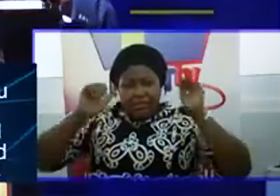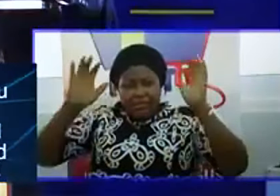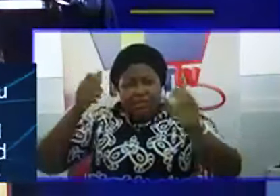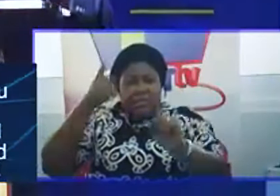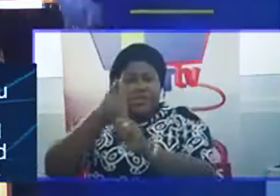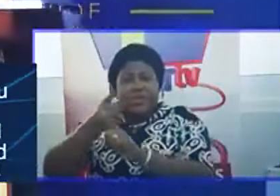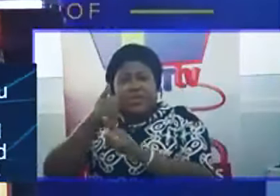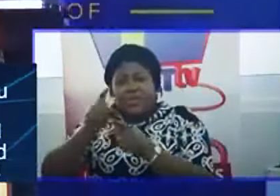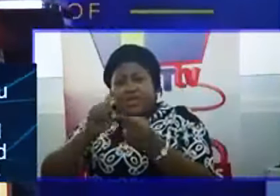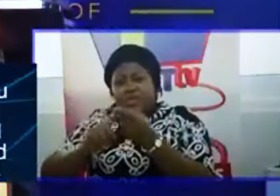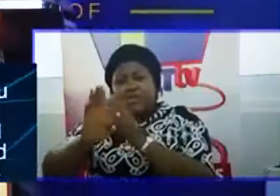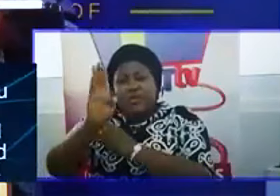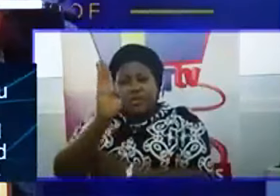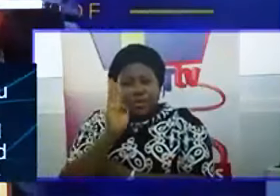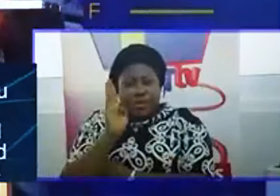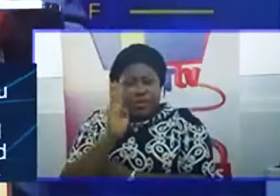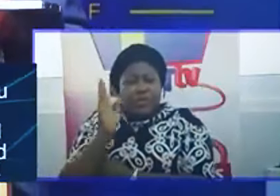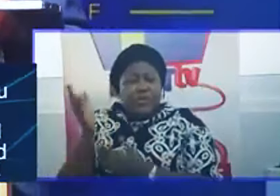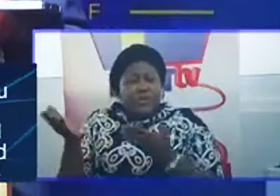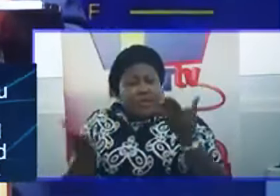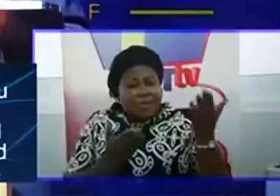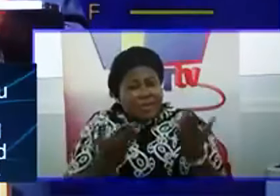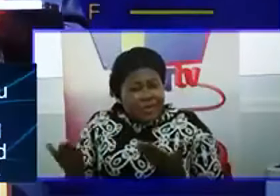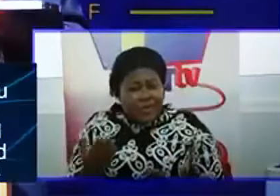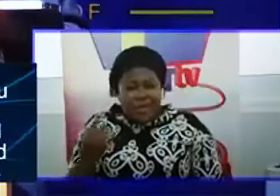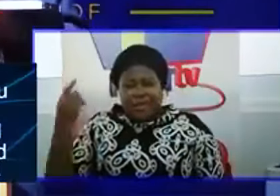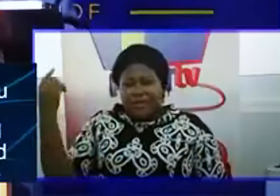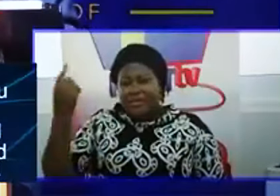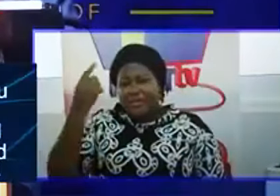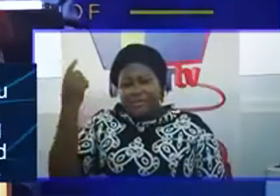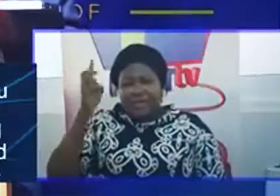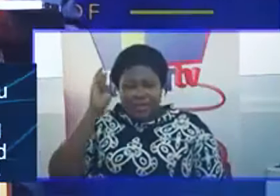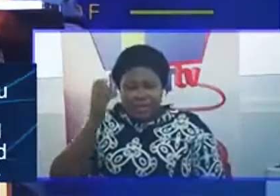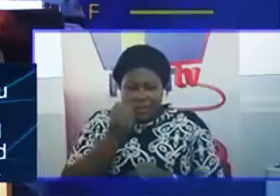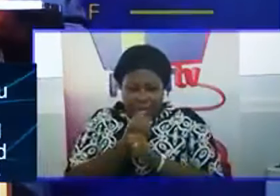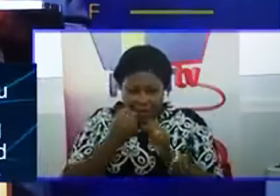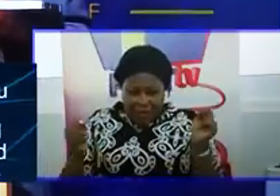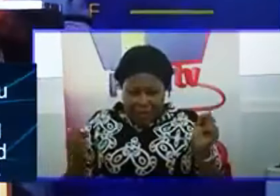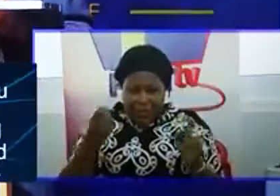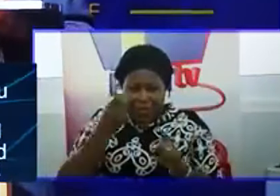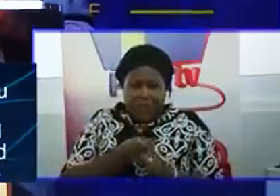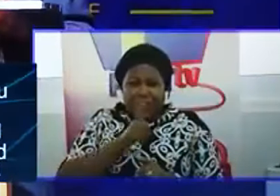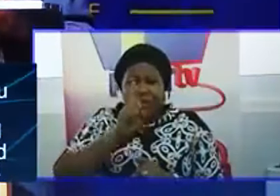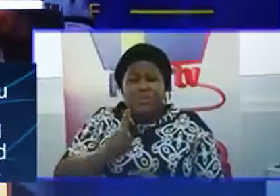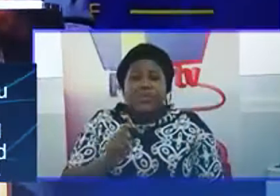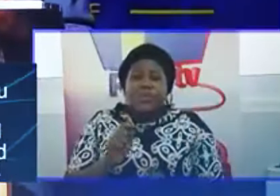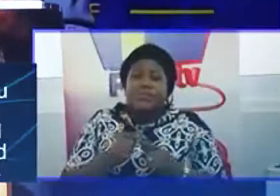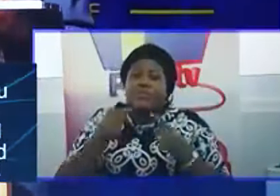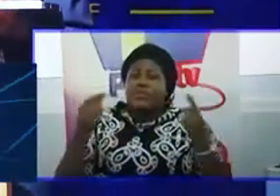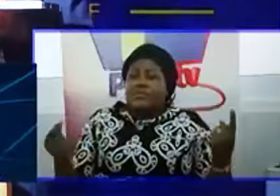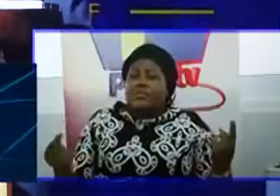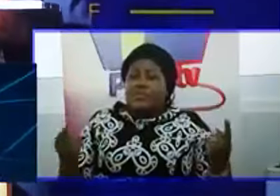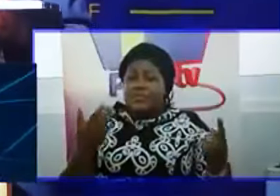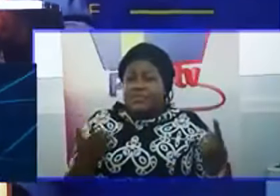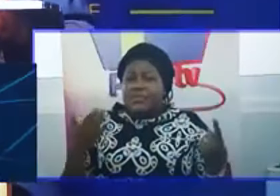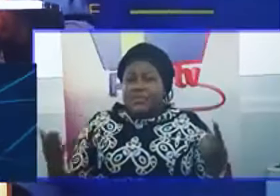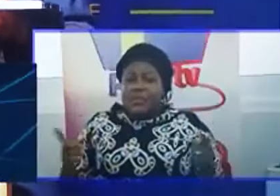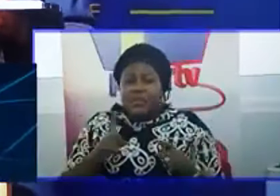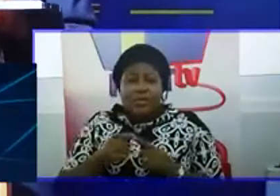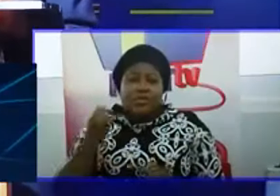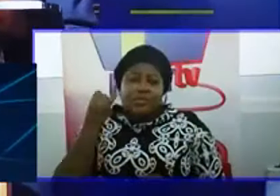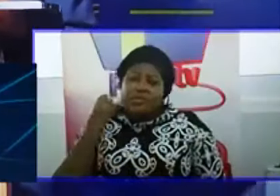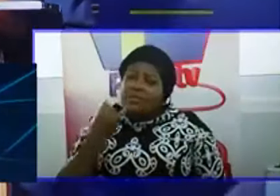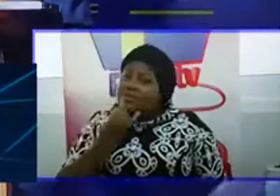and serve him only, and he will deliver you out of the hands of the Philistines. So the Israelites put